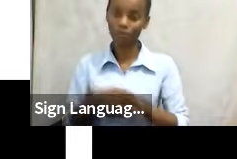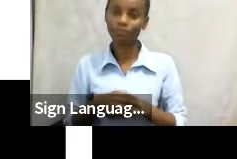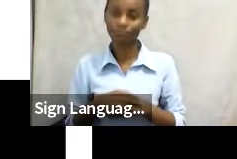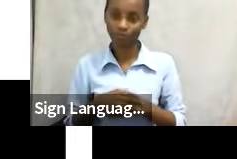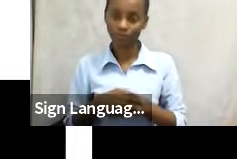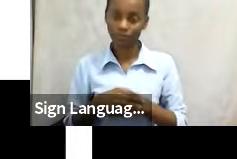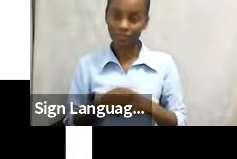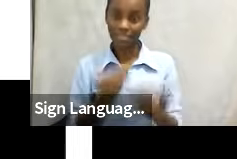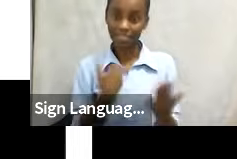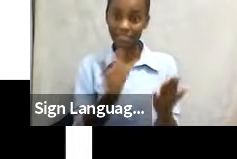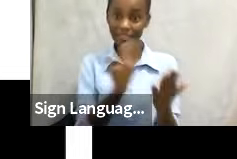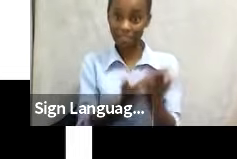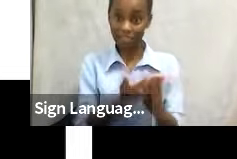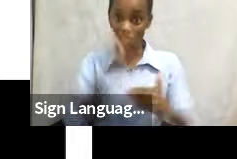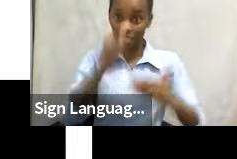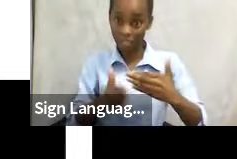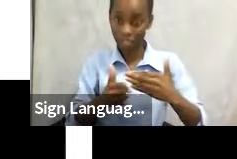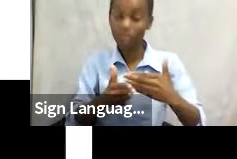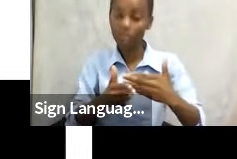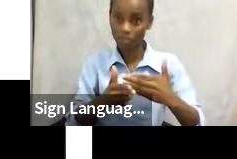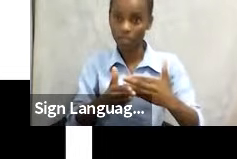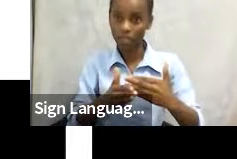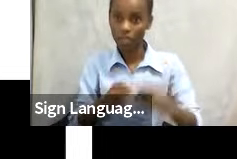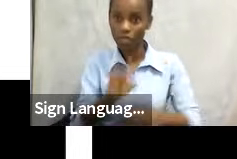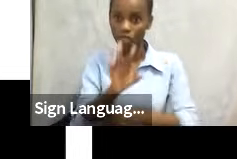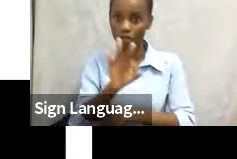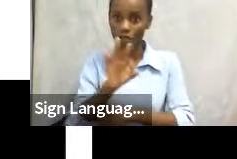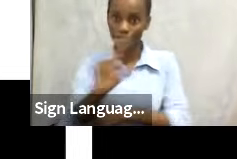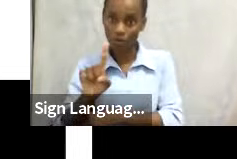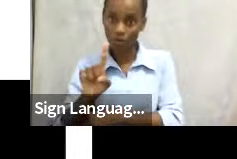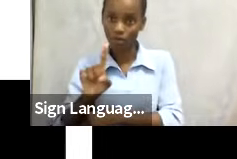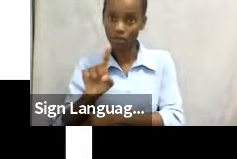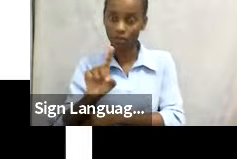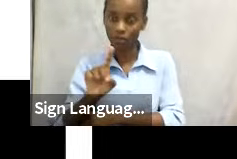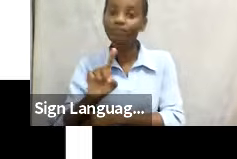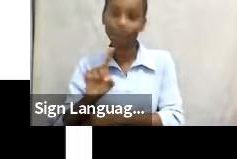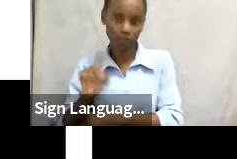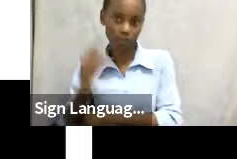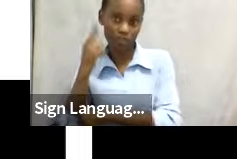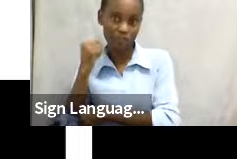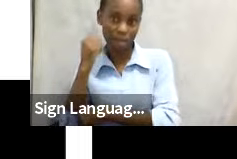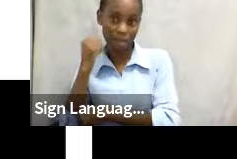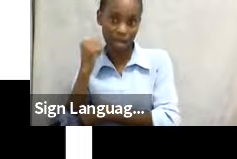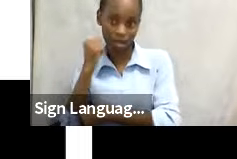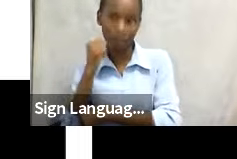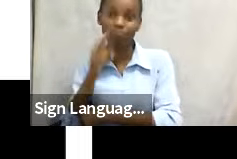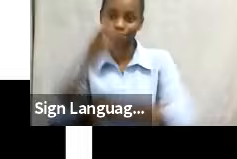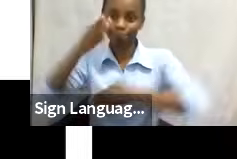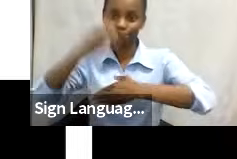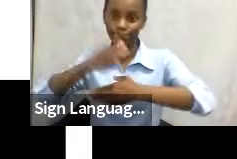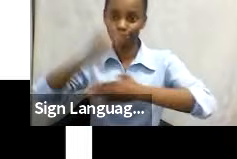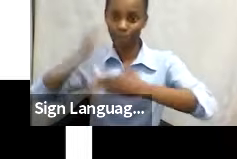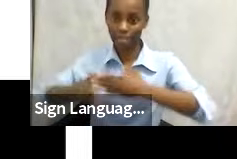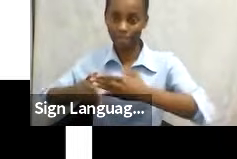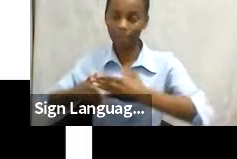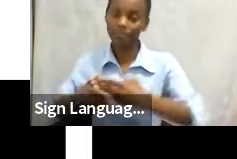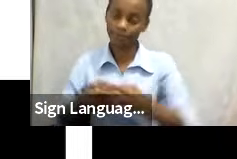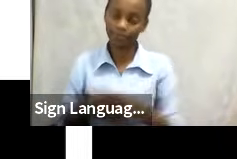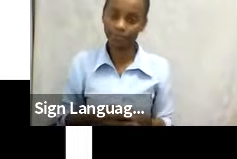do ensure you get your tax return submitted before then. We're now going to look at our third and final video, which will